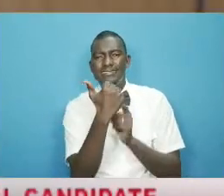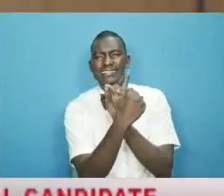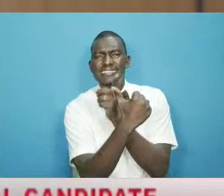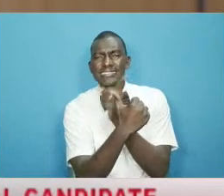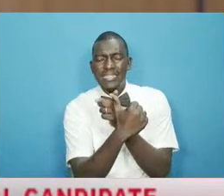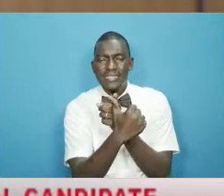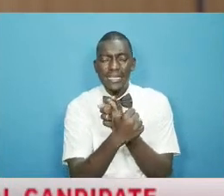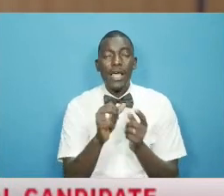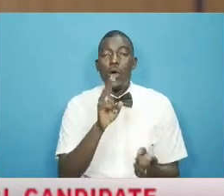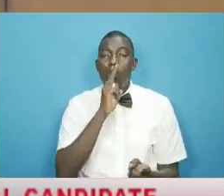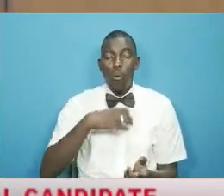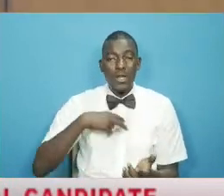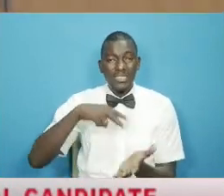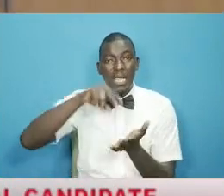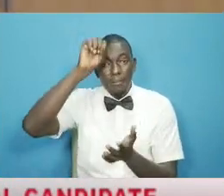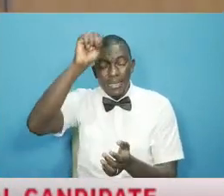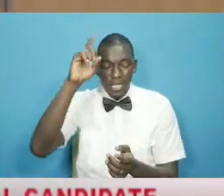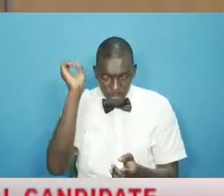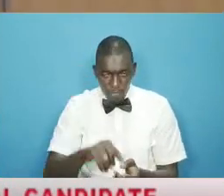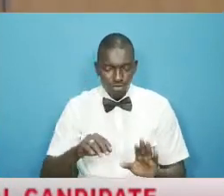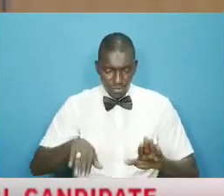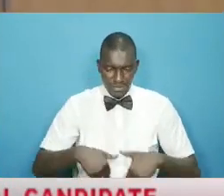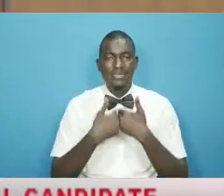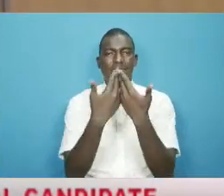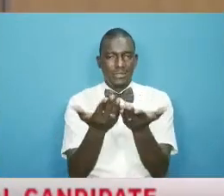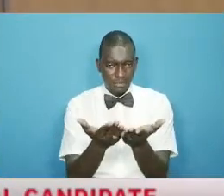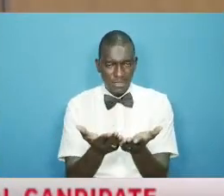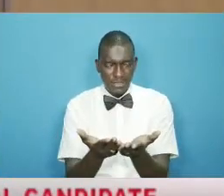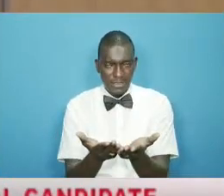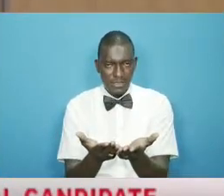6, a candidate must